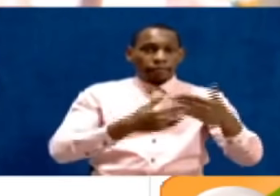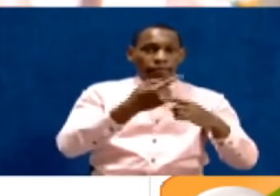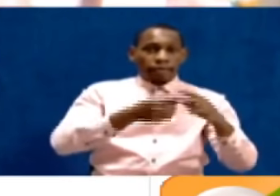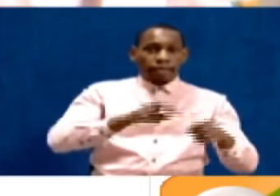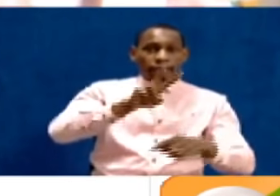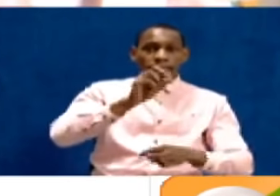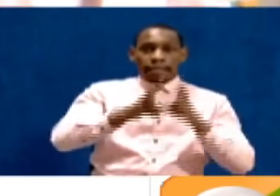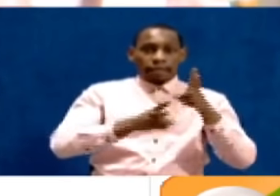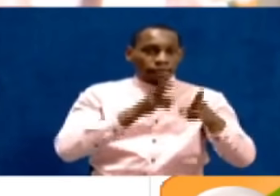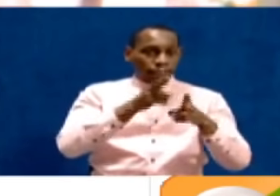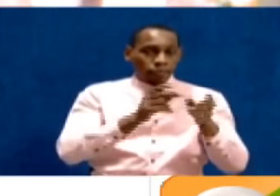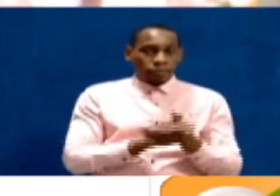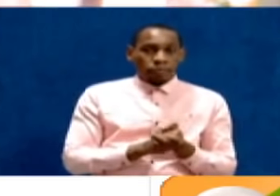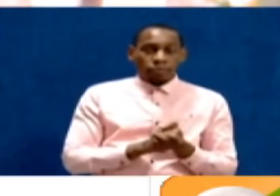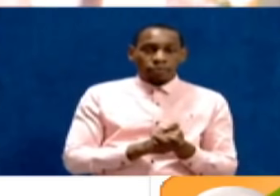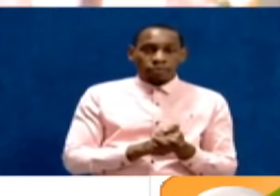2022. And